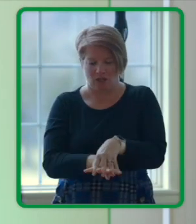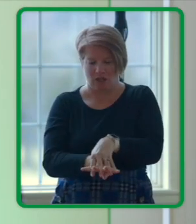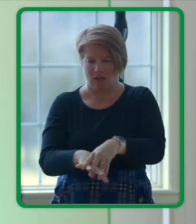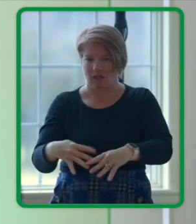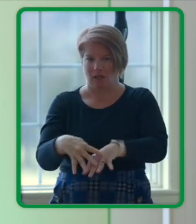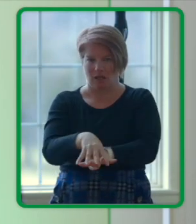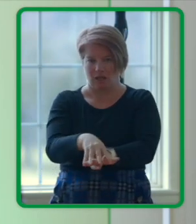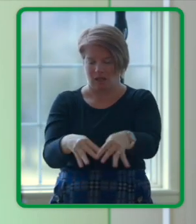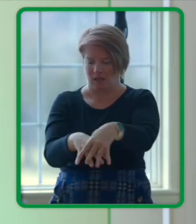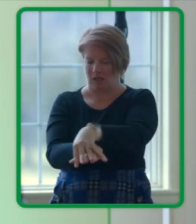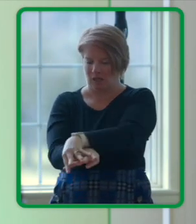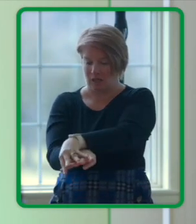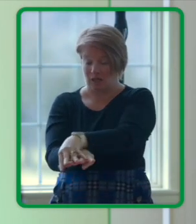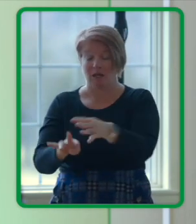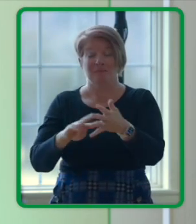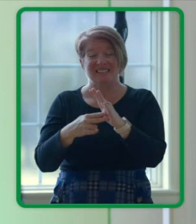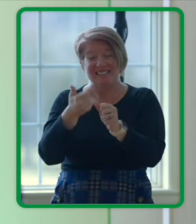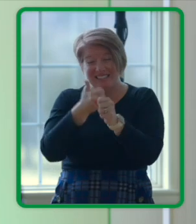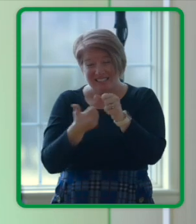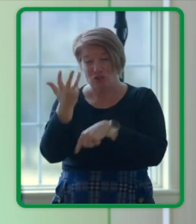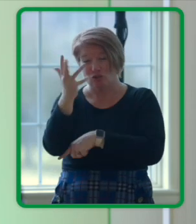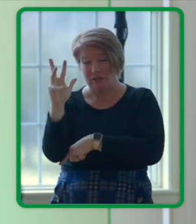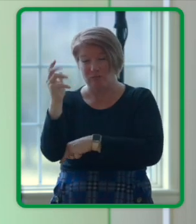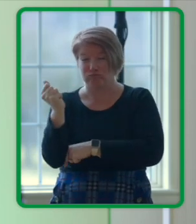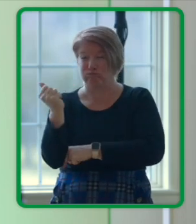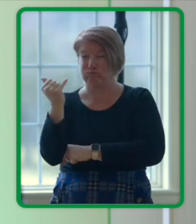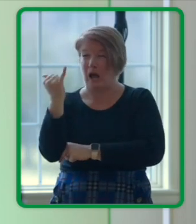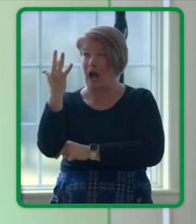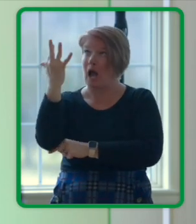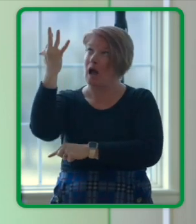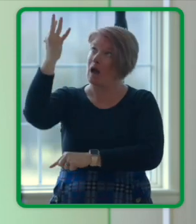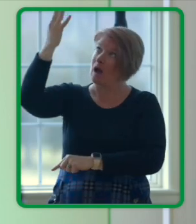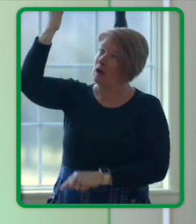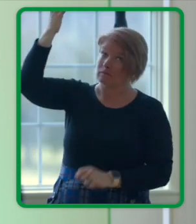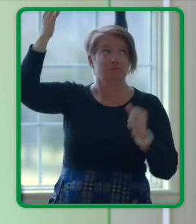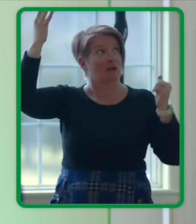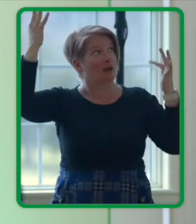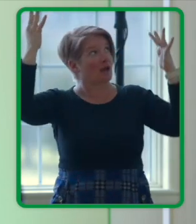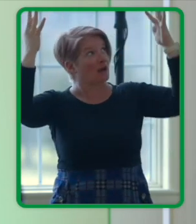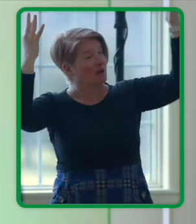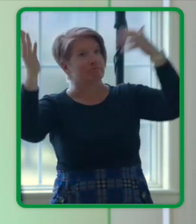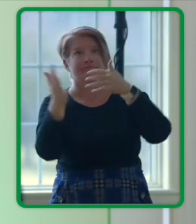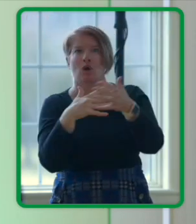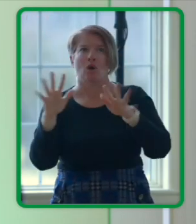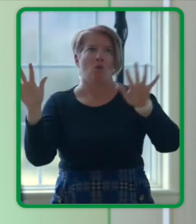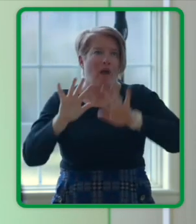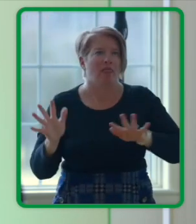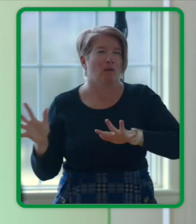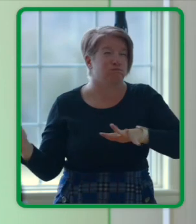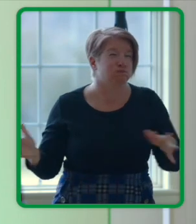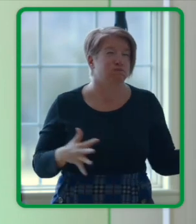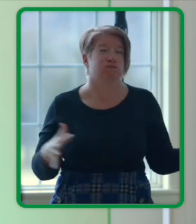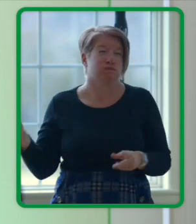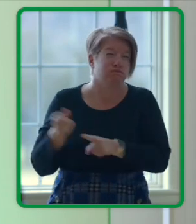the surface of the ground, enabling each tree to grow to tremendous heights and stand tall despite punishing weather. In the